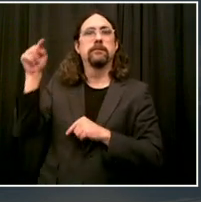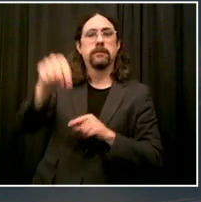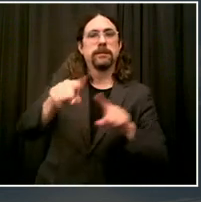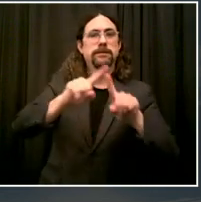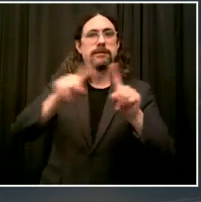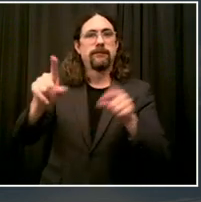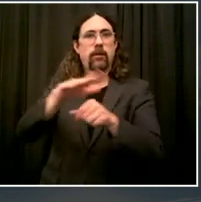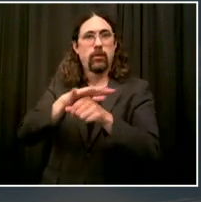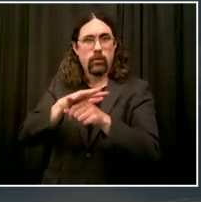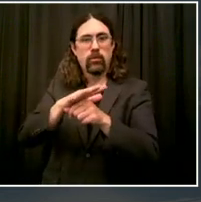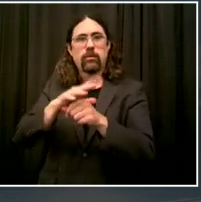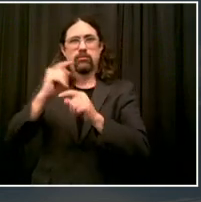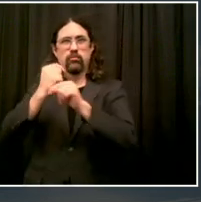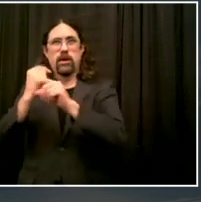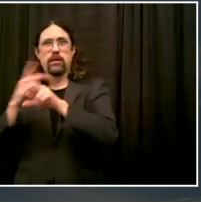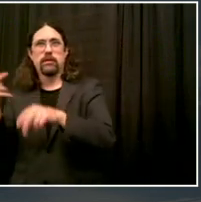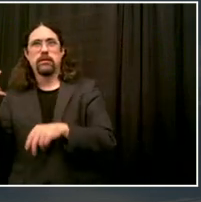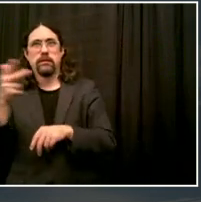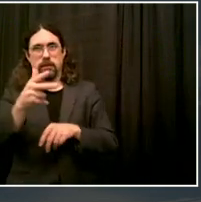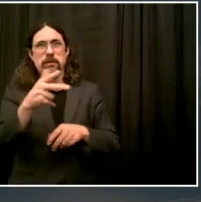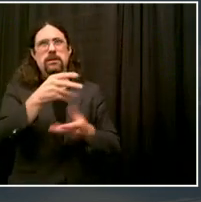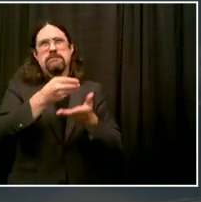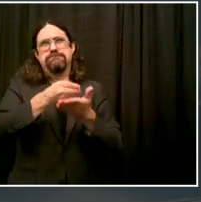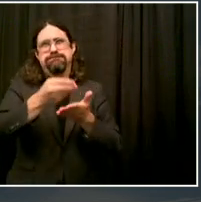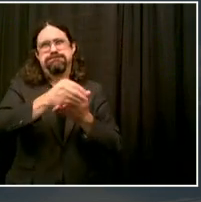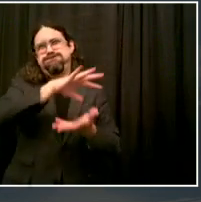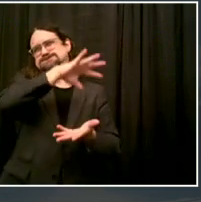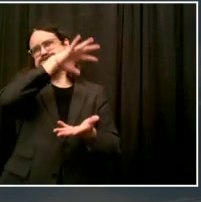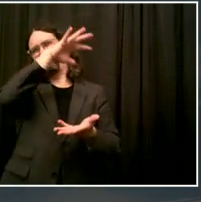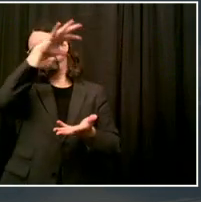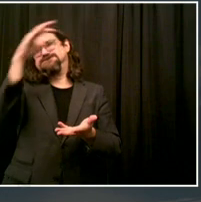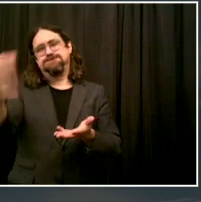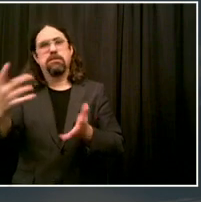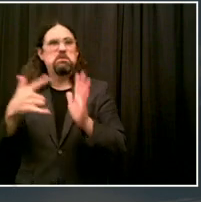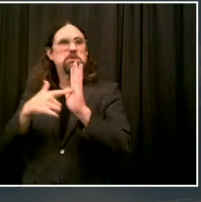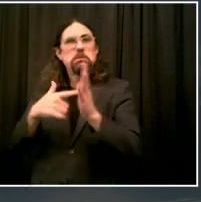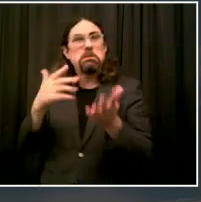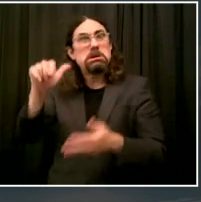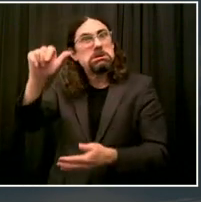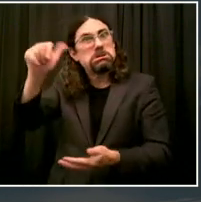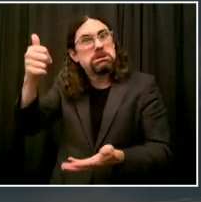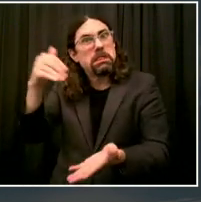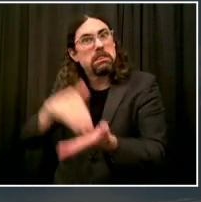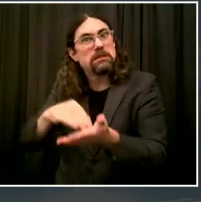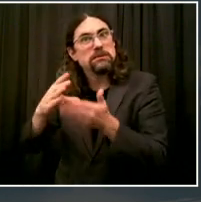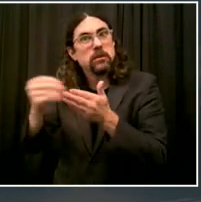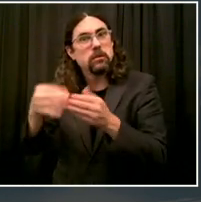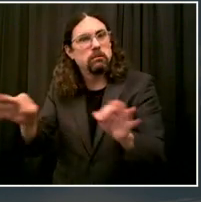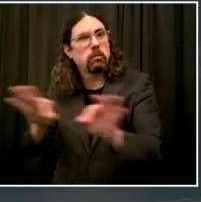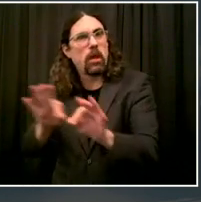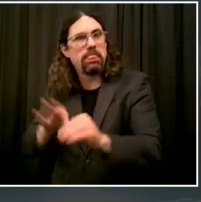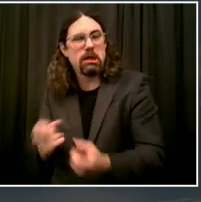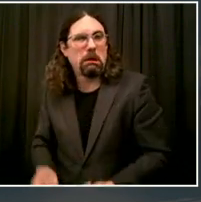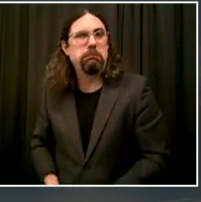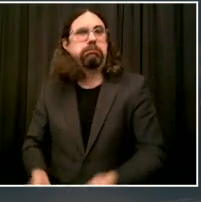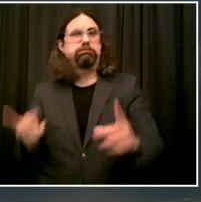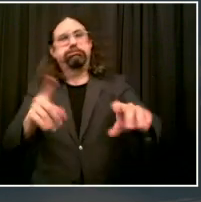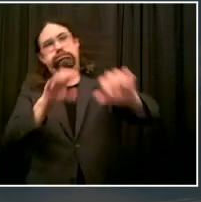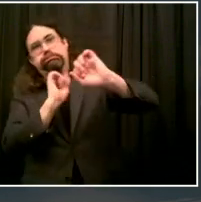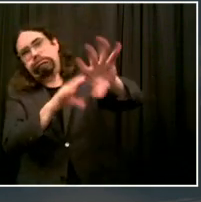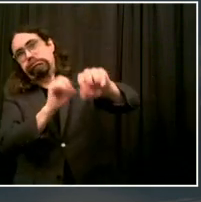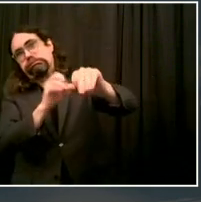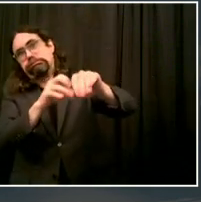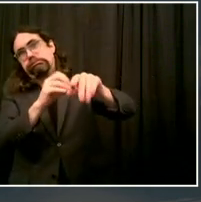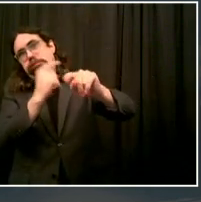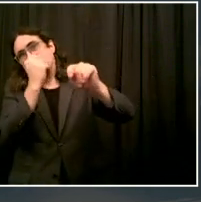of contraband that is illegal in New York City. So we're looking at these organizations that are selling this type of product to individuals from